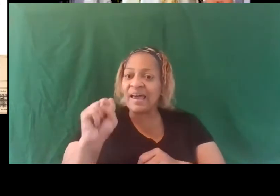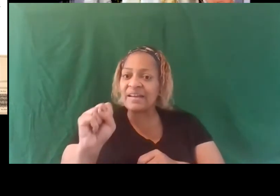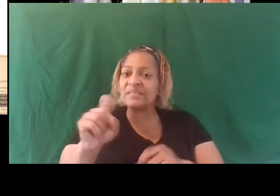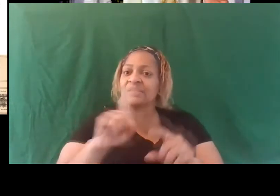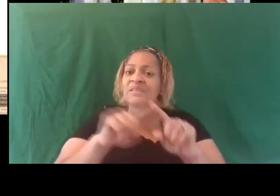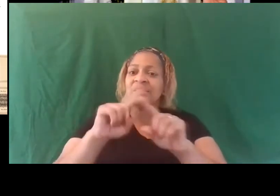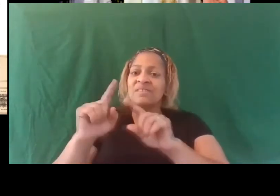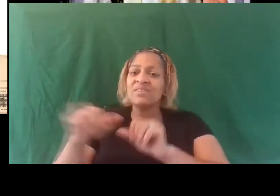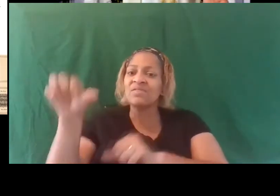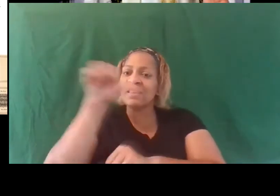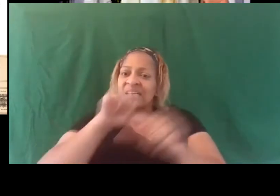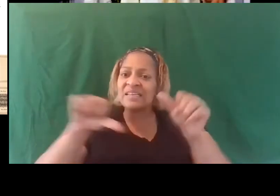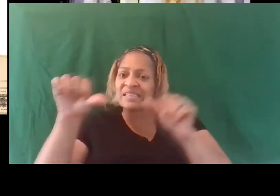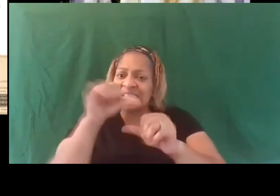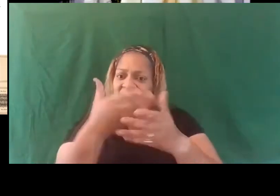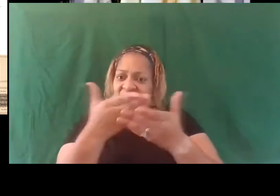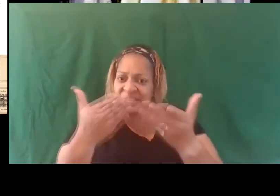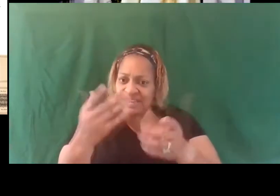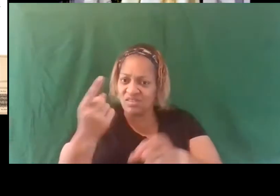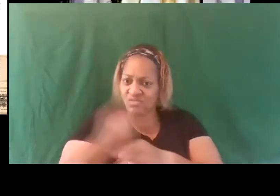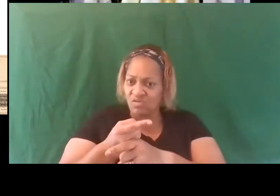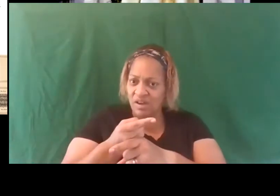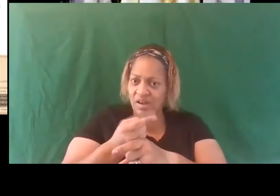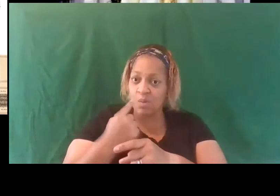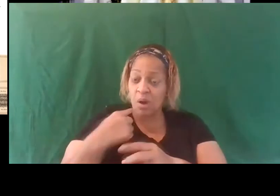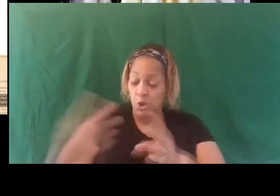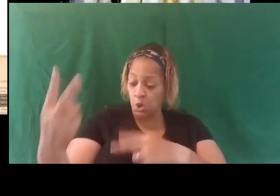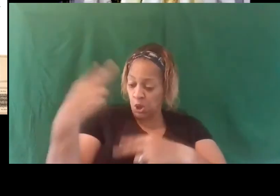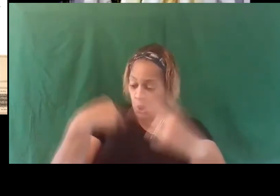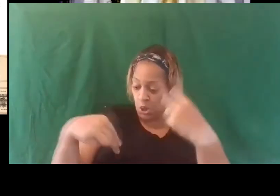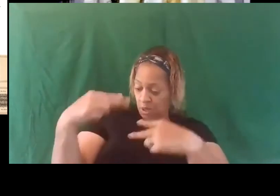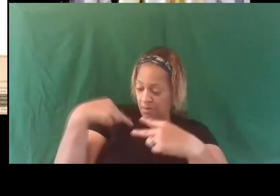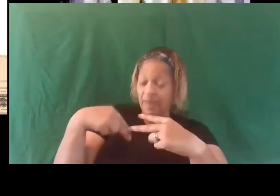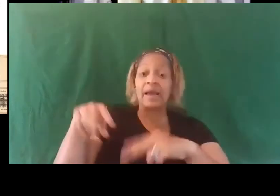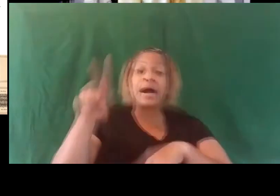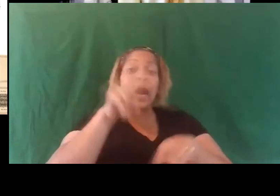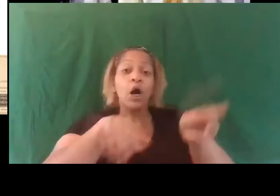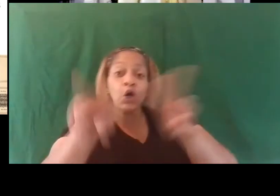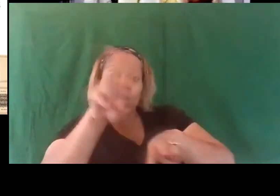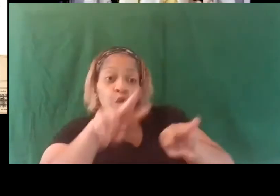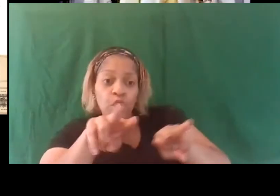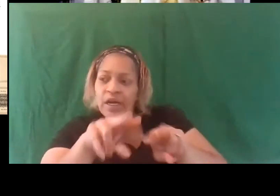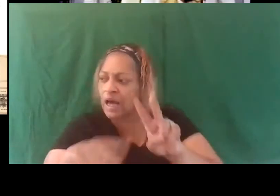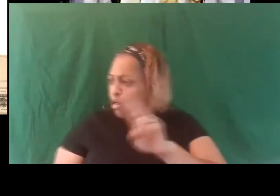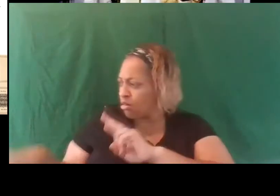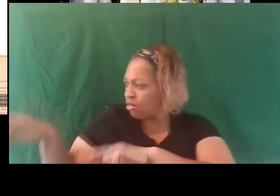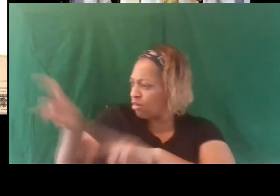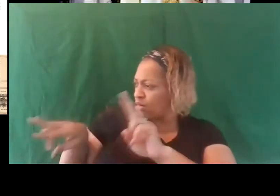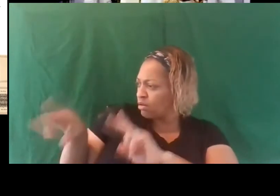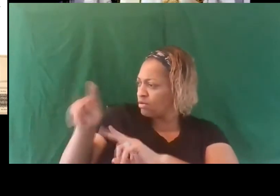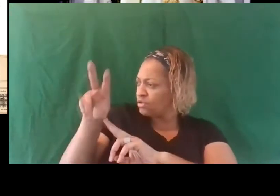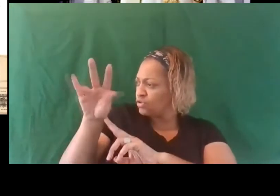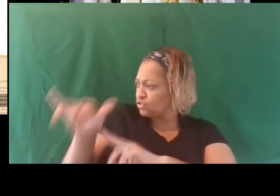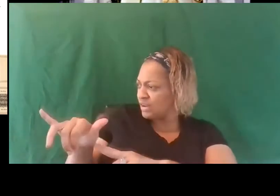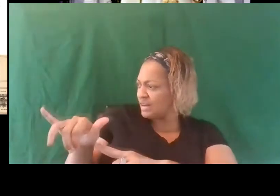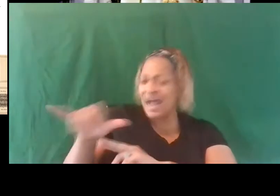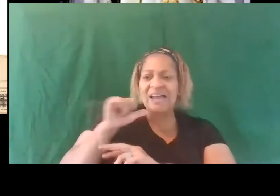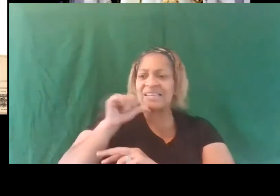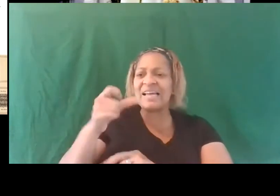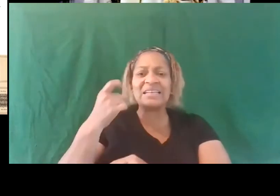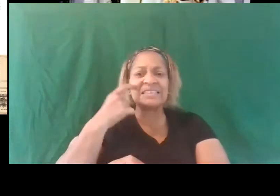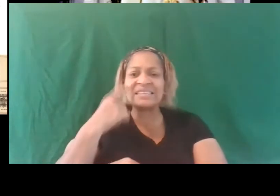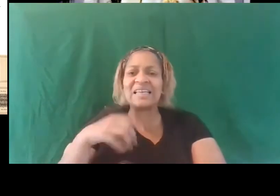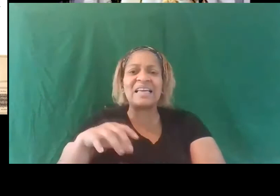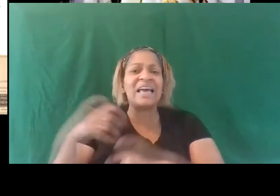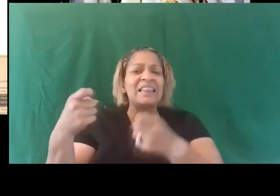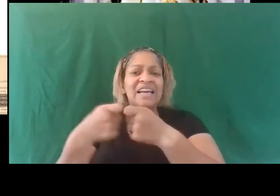and neutrons. But when you look at me, and I look at you, and I look at Tracy, I don't see electrons, protons,